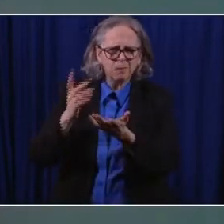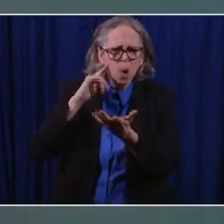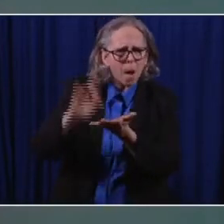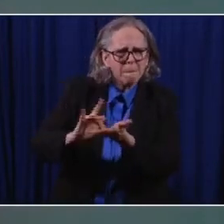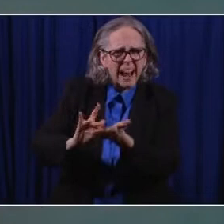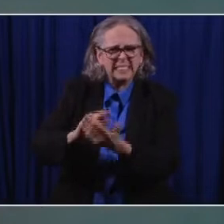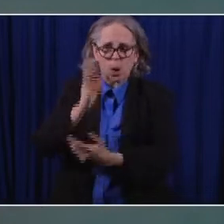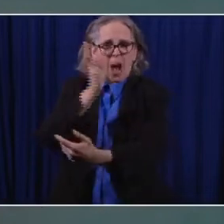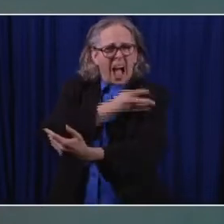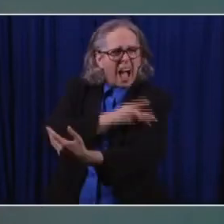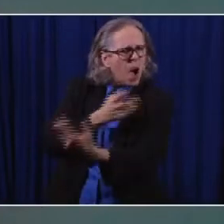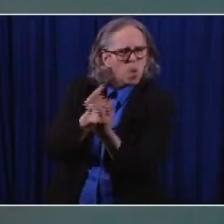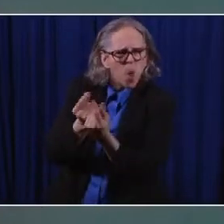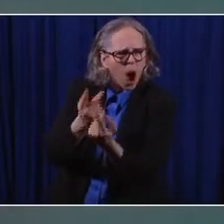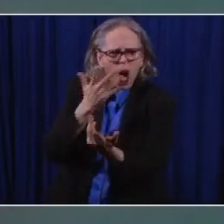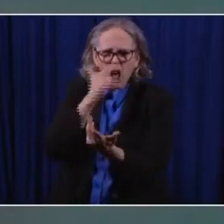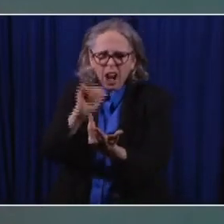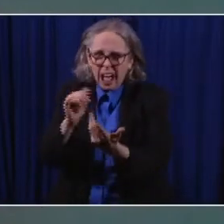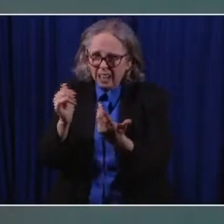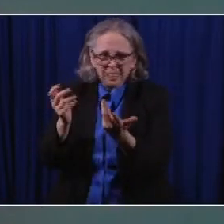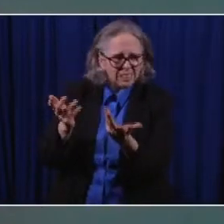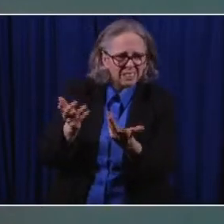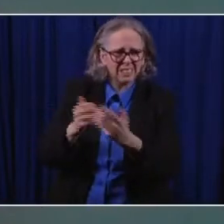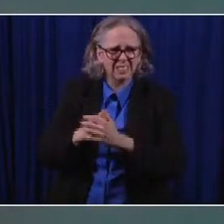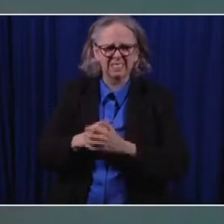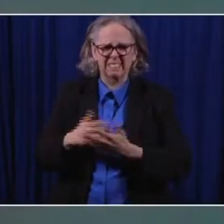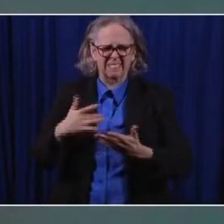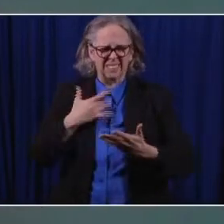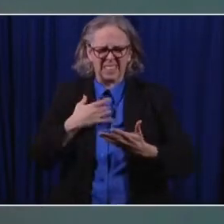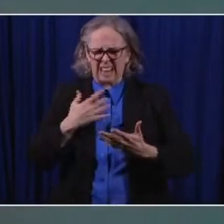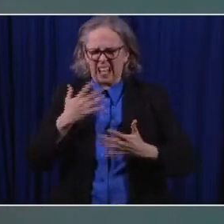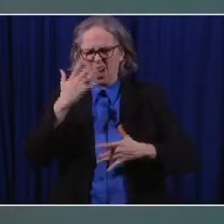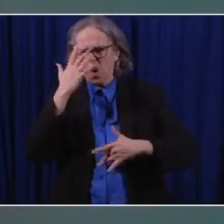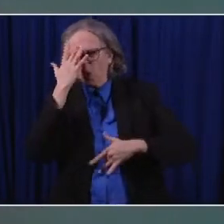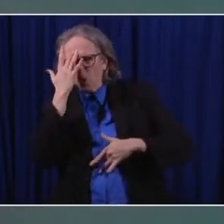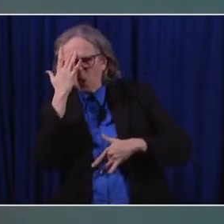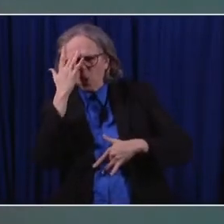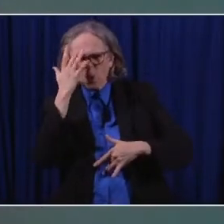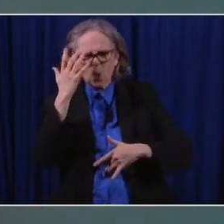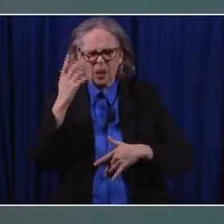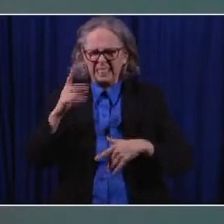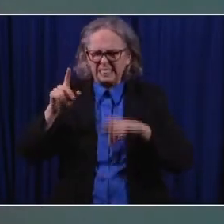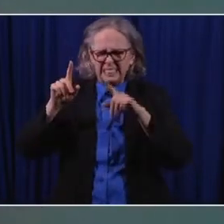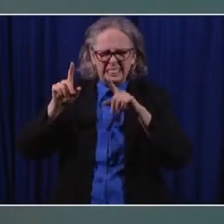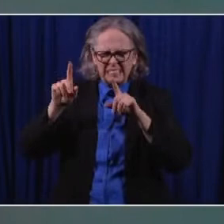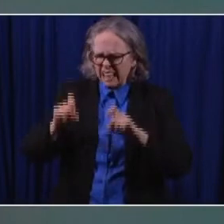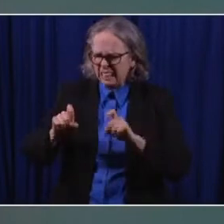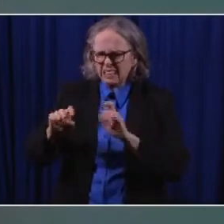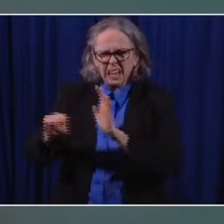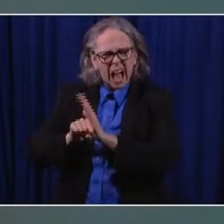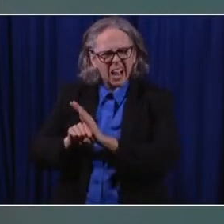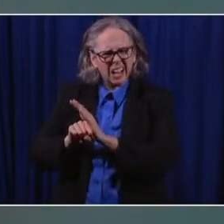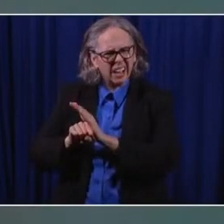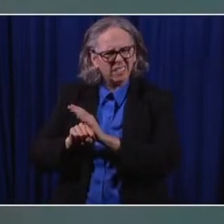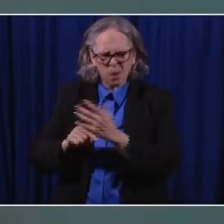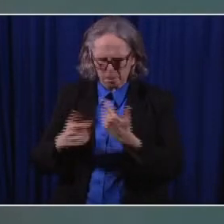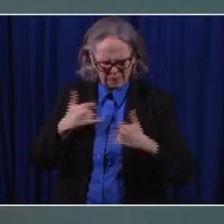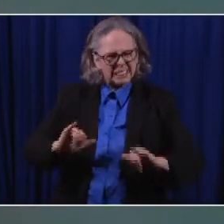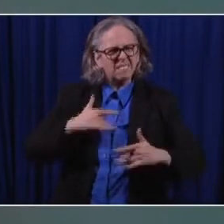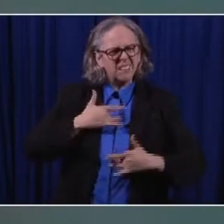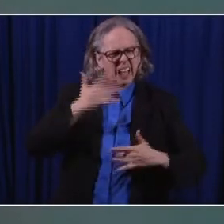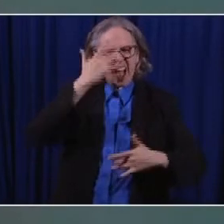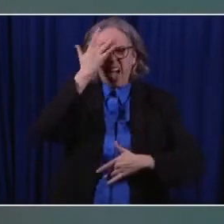is negative, it's still important to monitor your symptoms and talk to your doctor, especially if you're not feeling better, and definitely if you are feeling